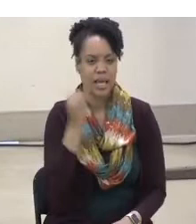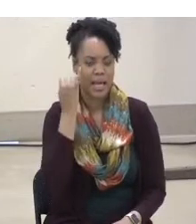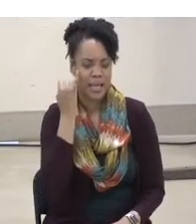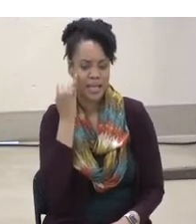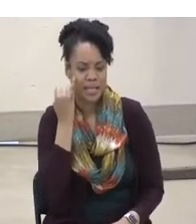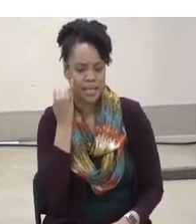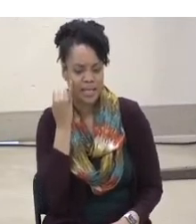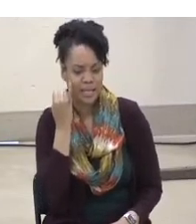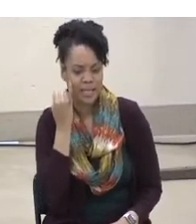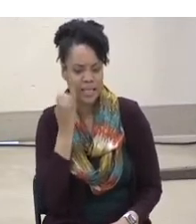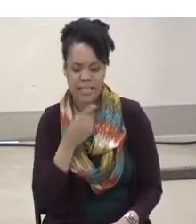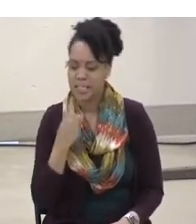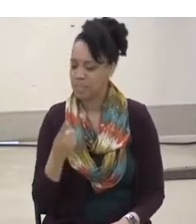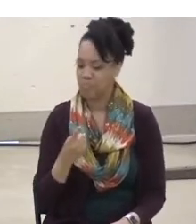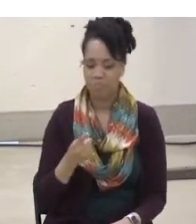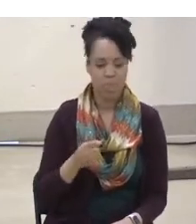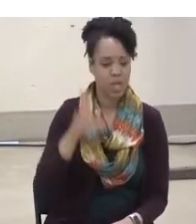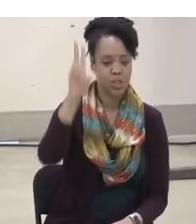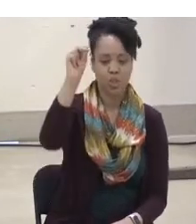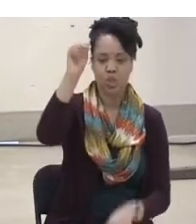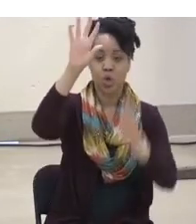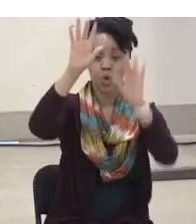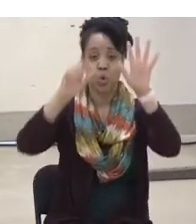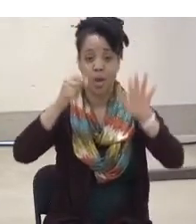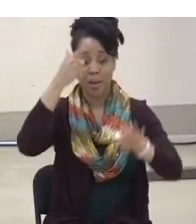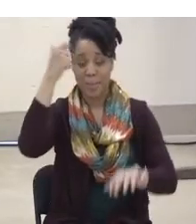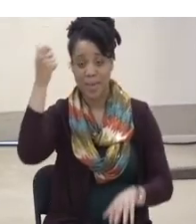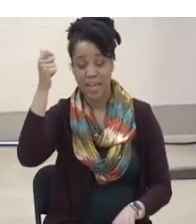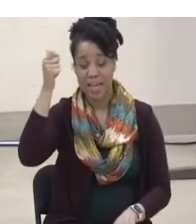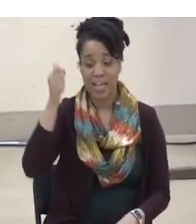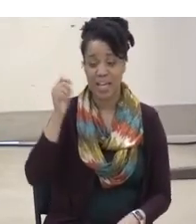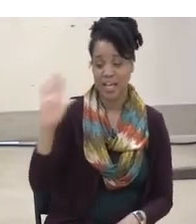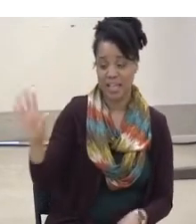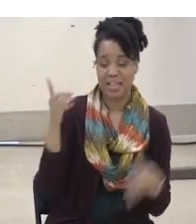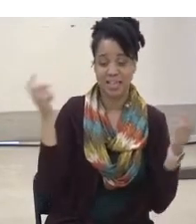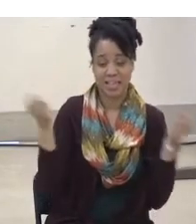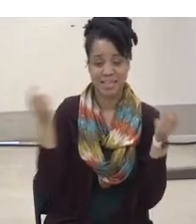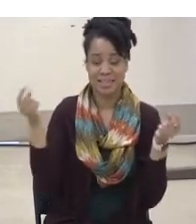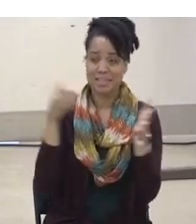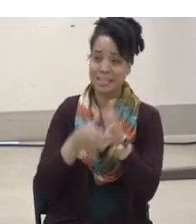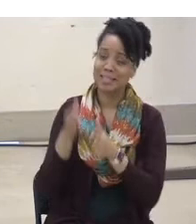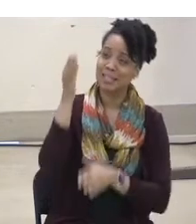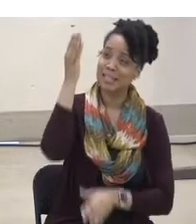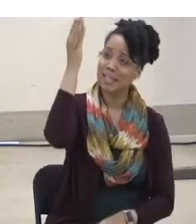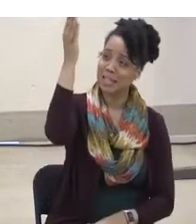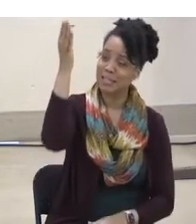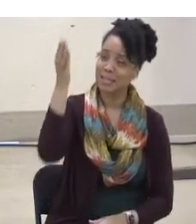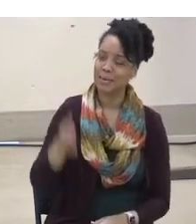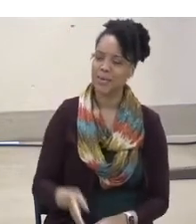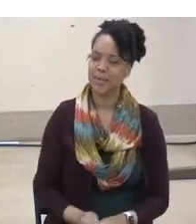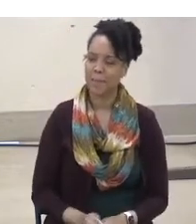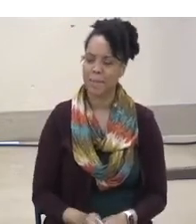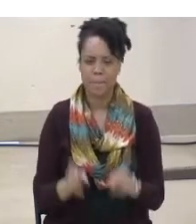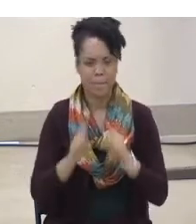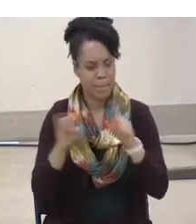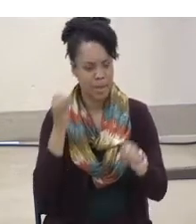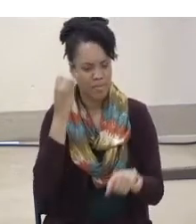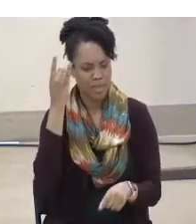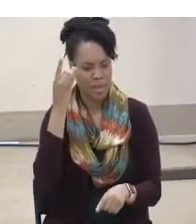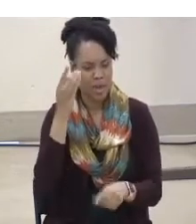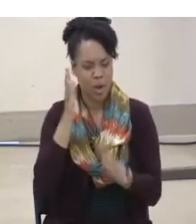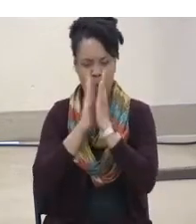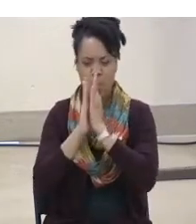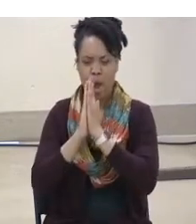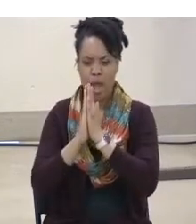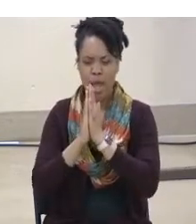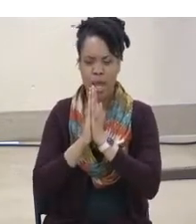there is no rain because they sinned against thee, y si no hubiera lluvia porque han pecado contra ti, yet if they pray